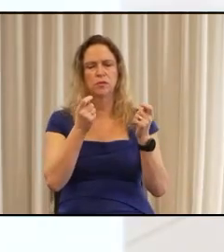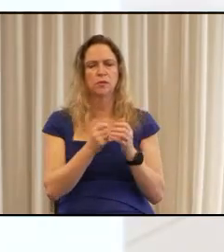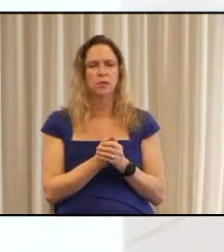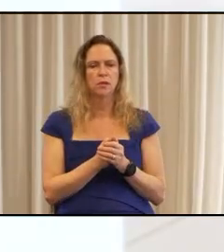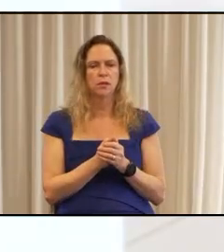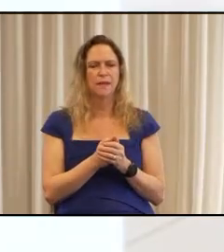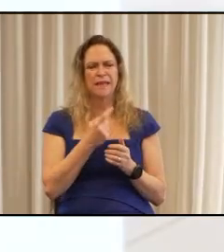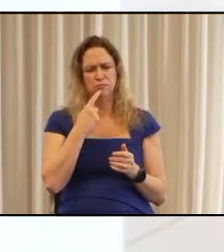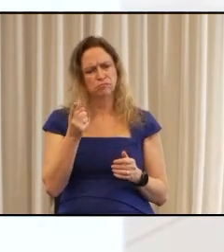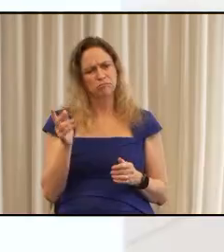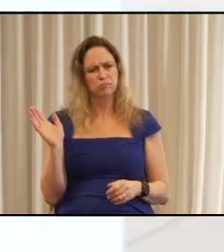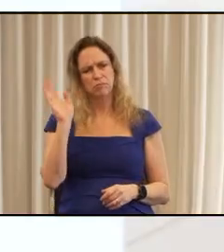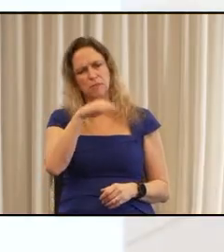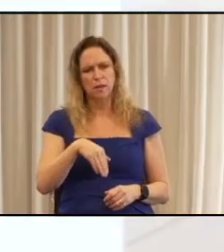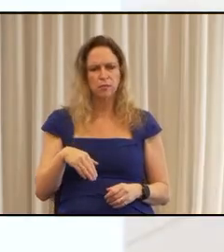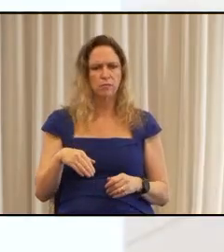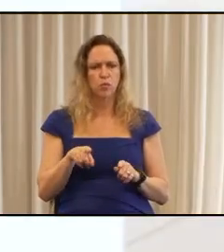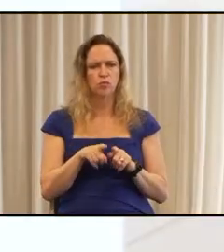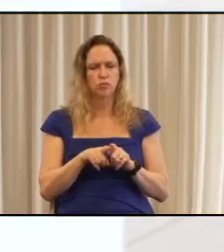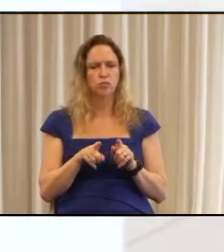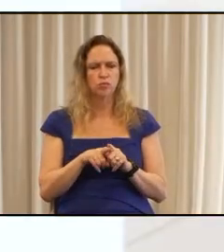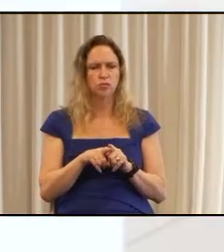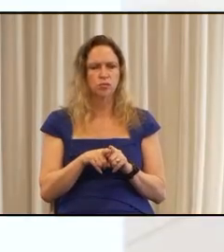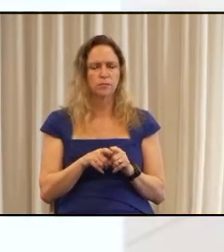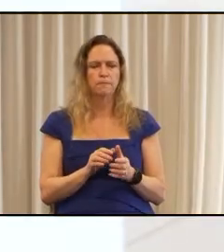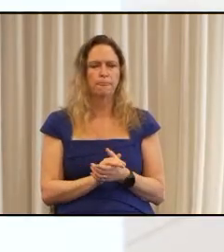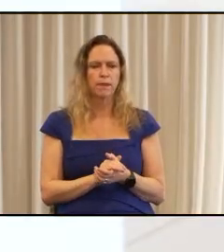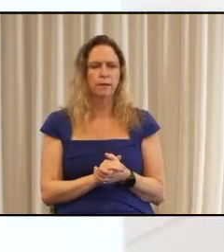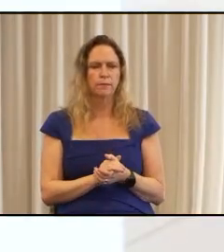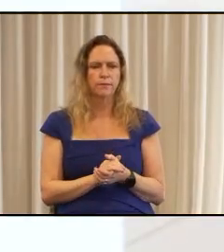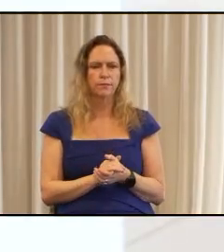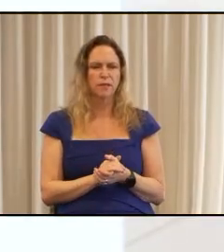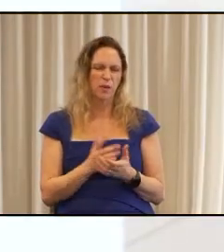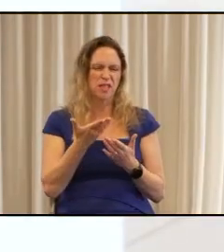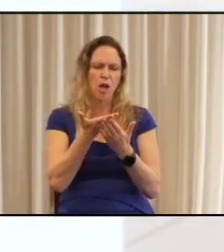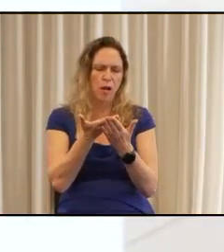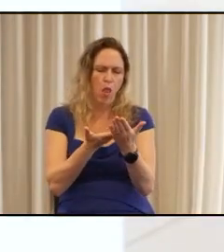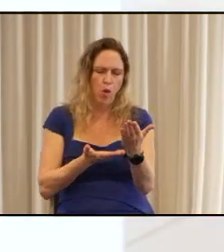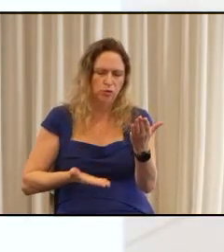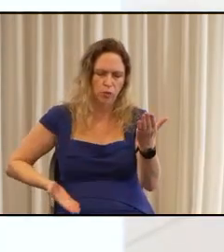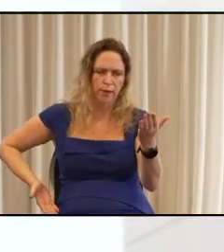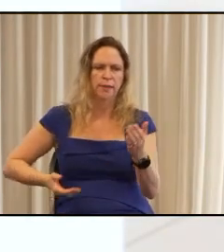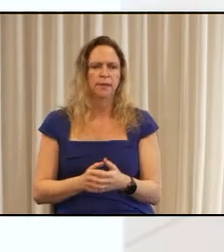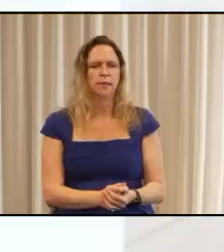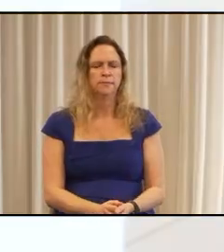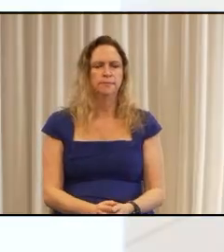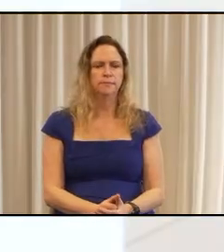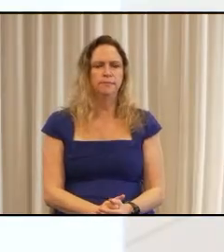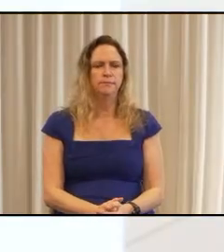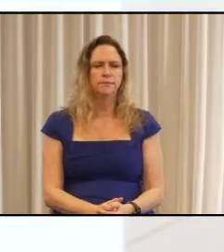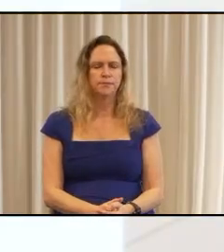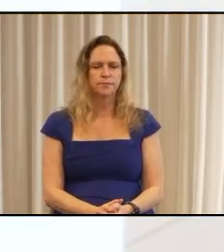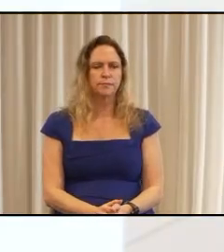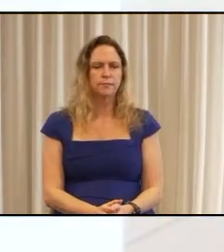I should also go as well. I won't really go into the rather complicated reasons why that was the case. And so the